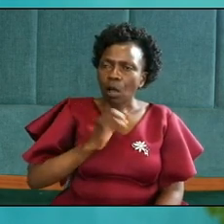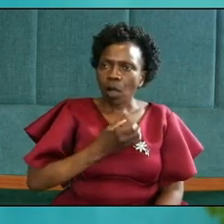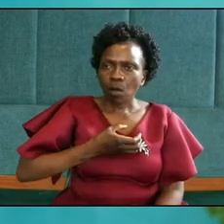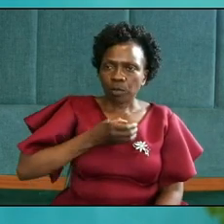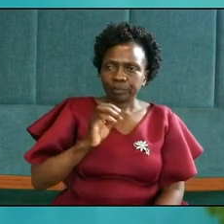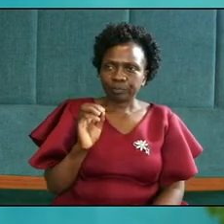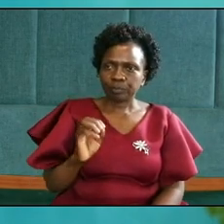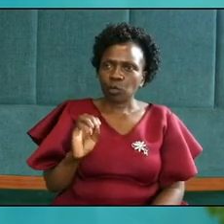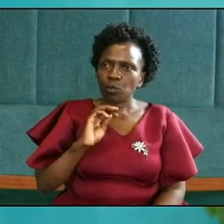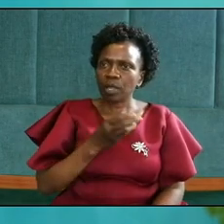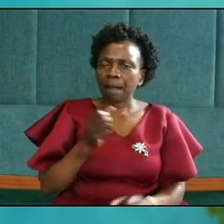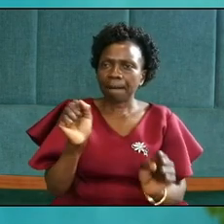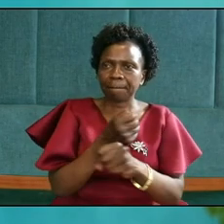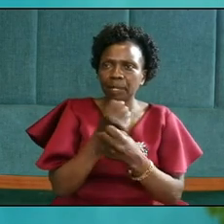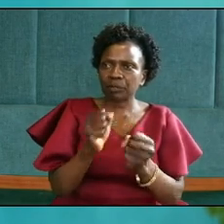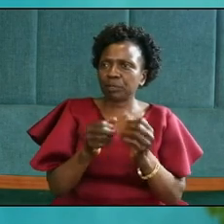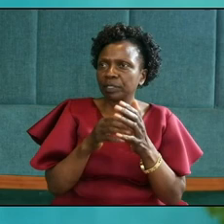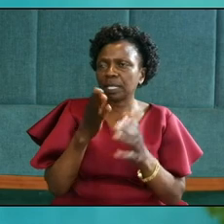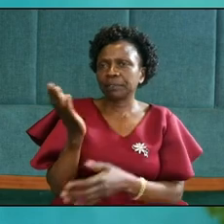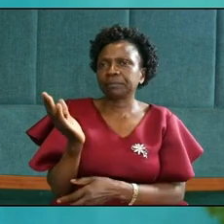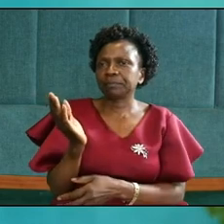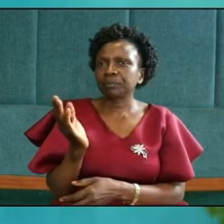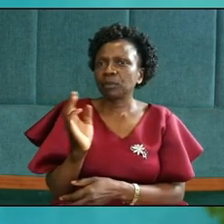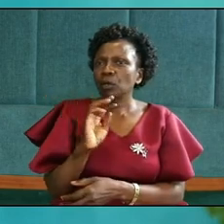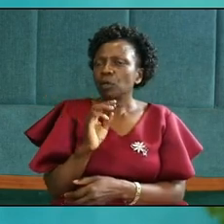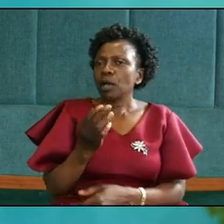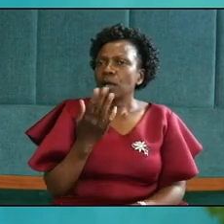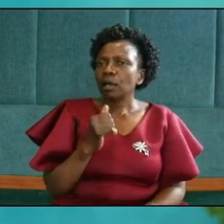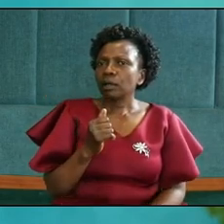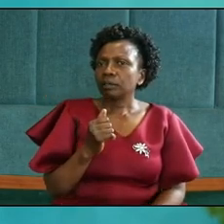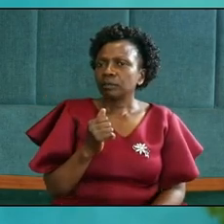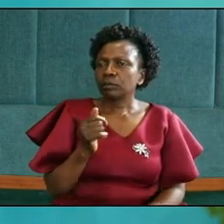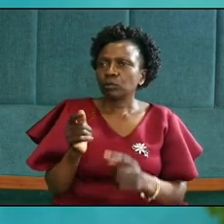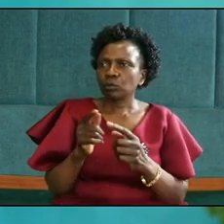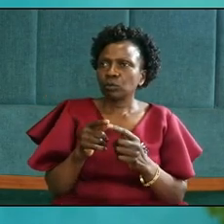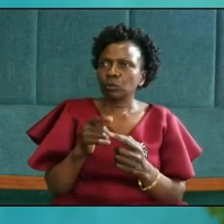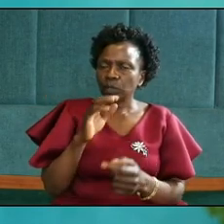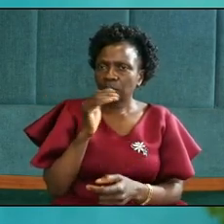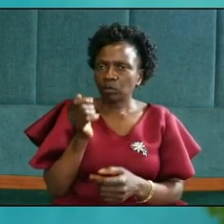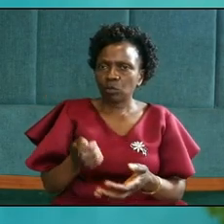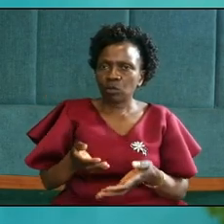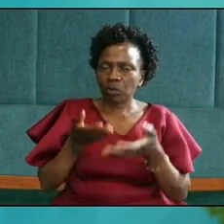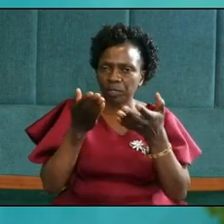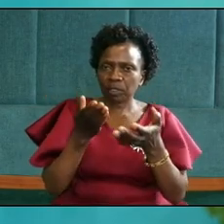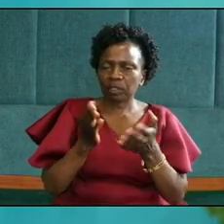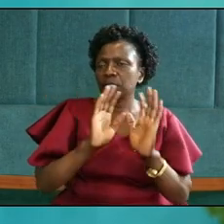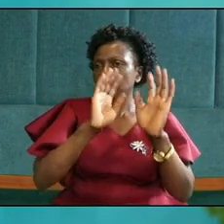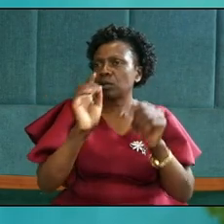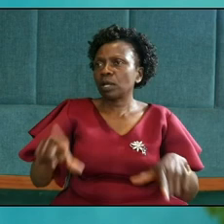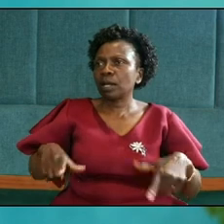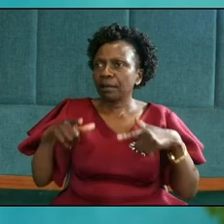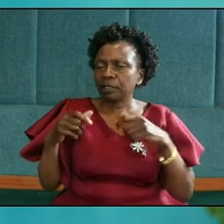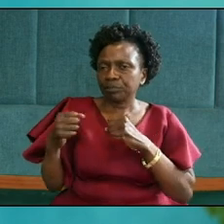to put your life in the hands of God so we can impact the world. I challenge you, my dear